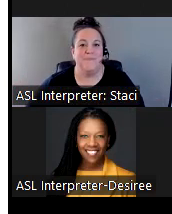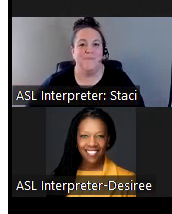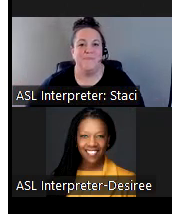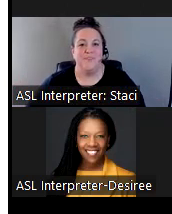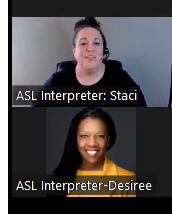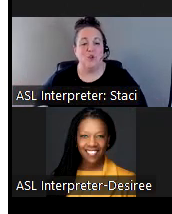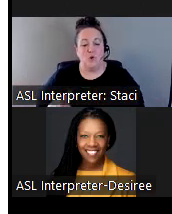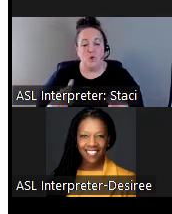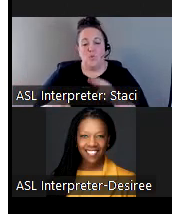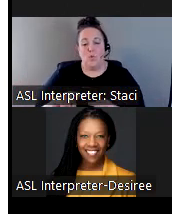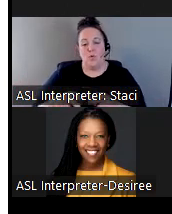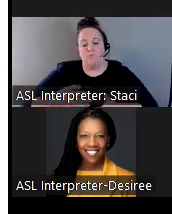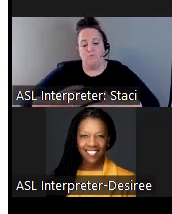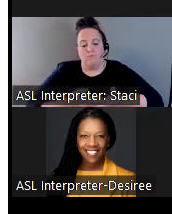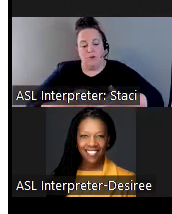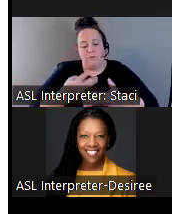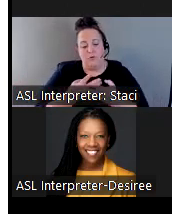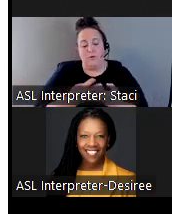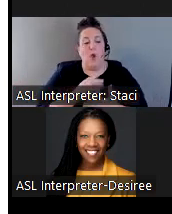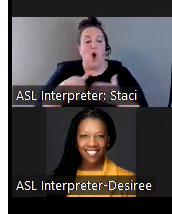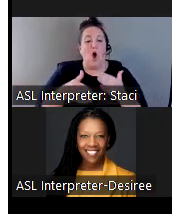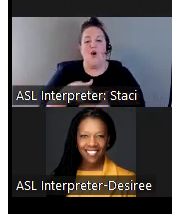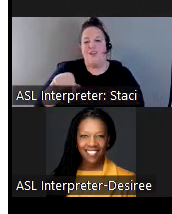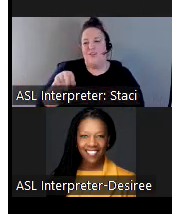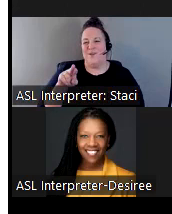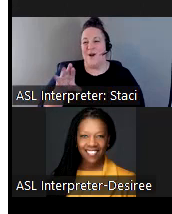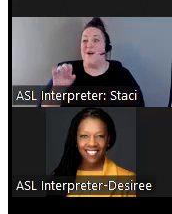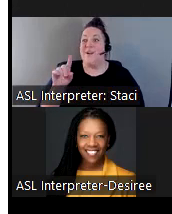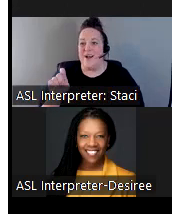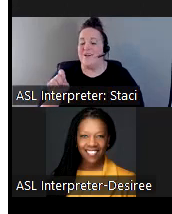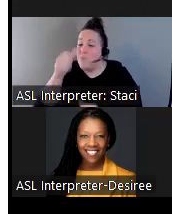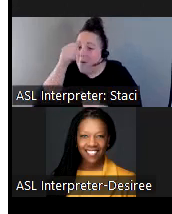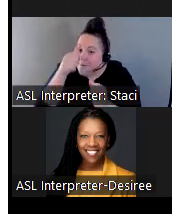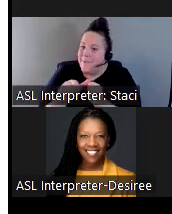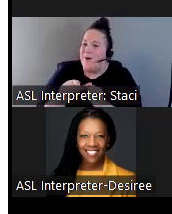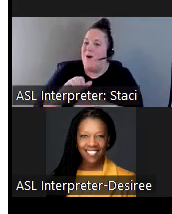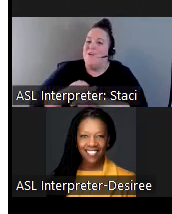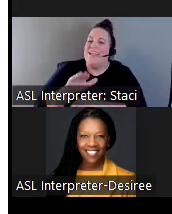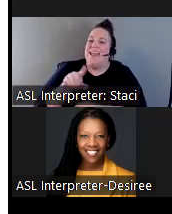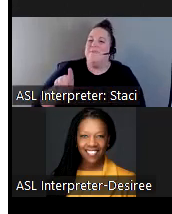Training Curriculum. Now, this is when all of our QR codes come into place. Remember, you're getting a PDF. You're going to be getting